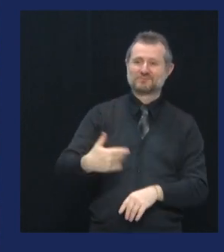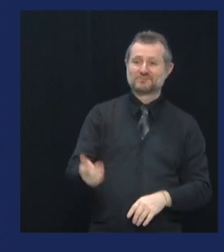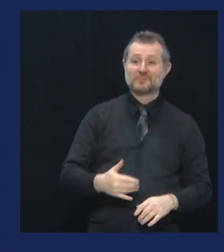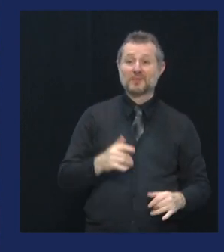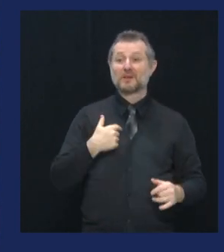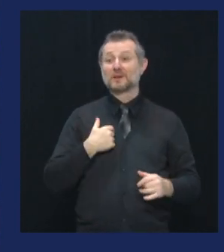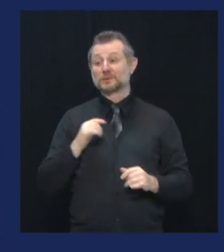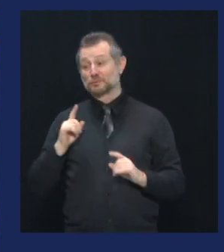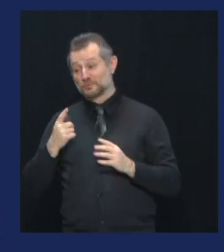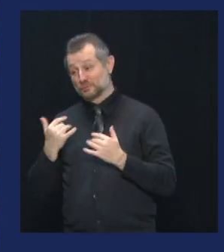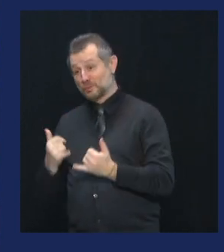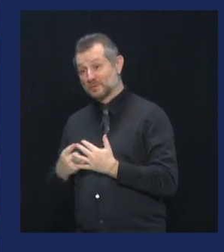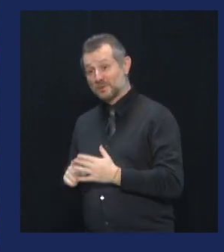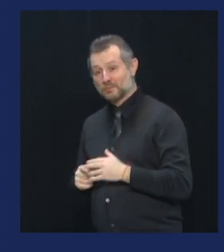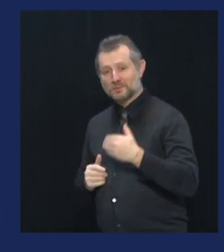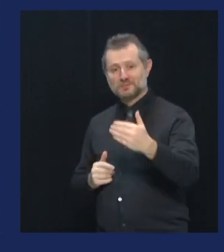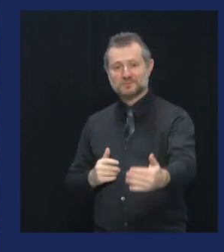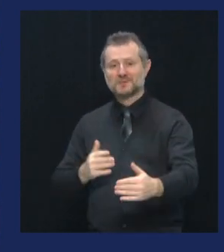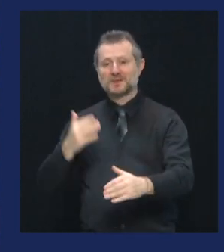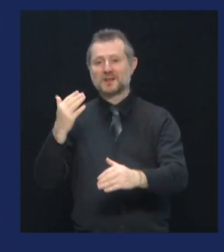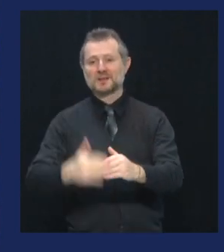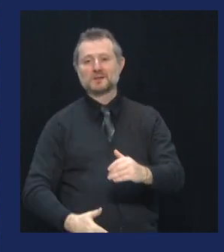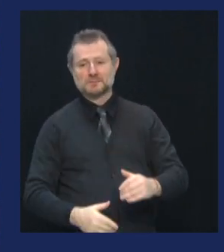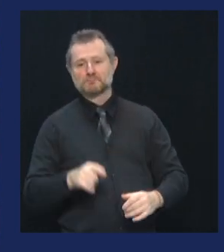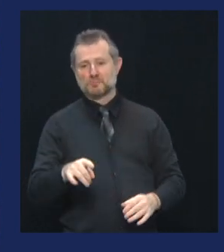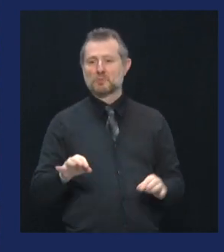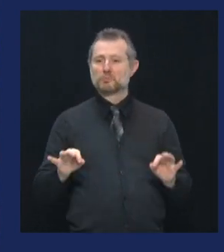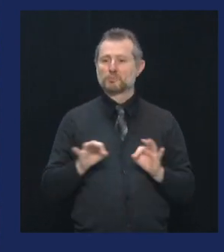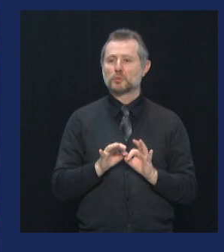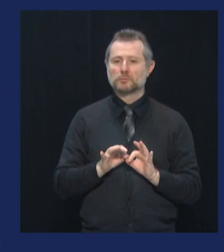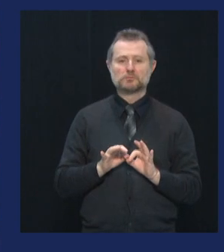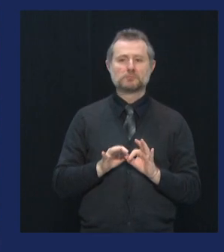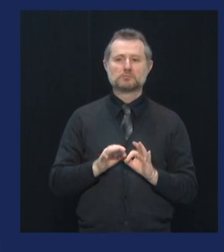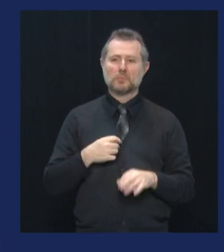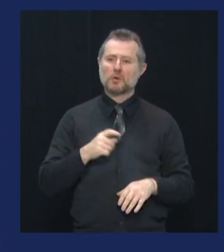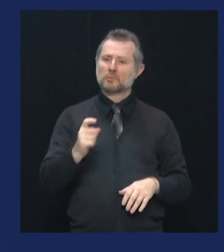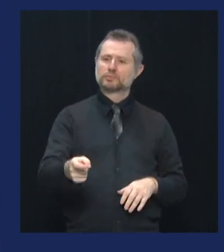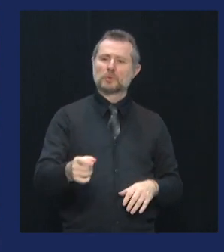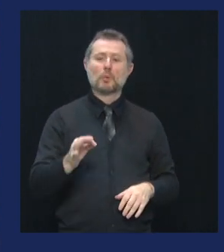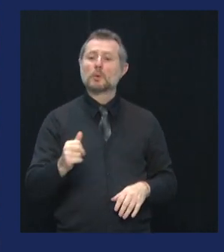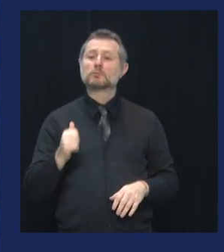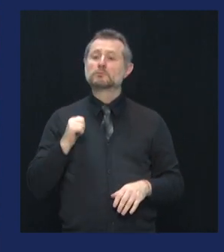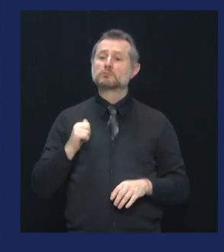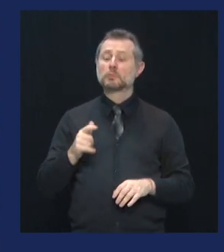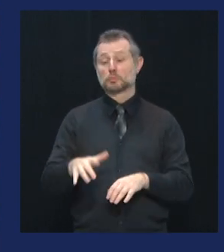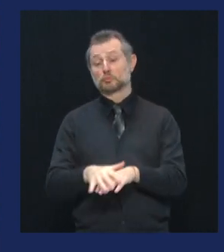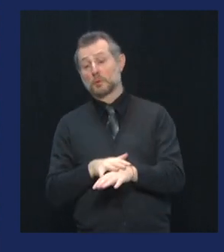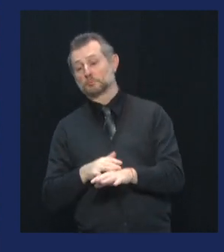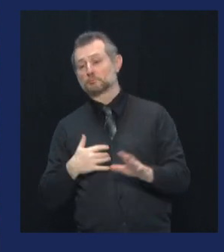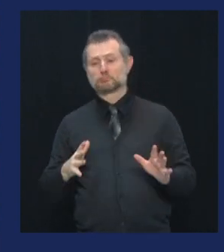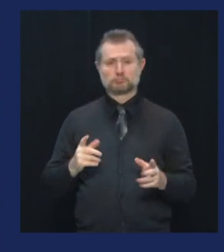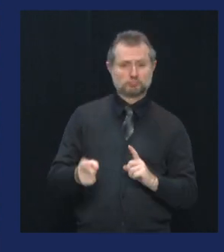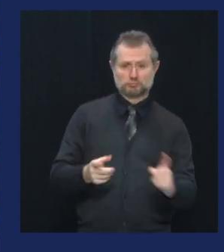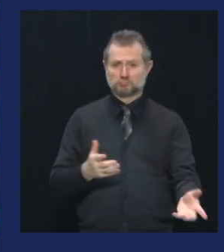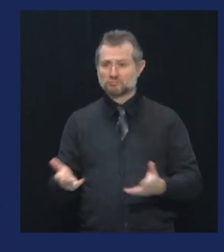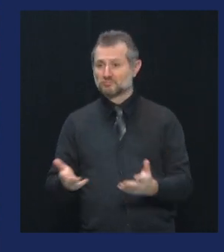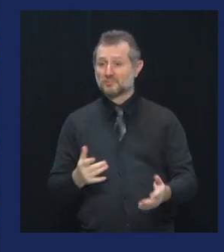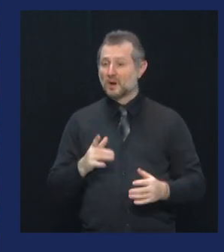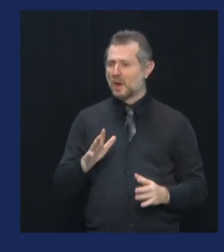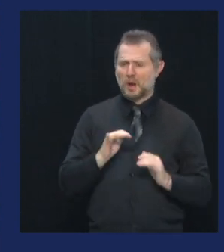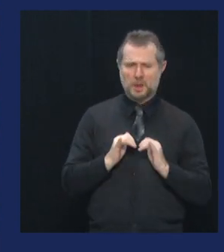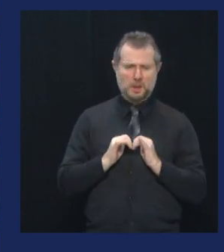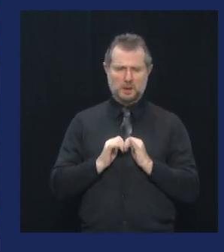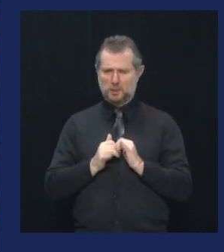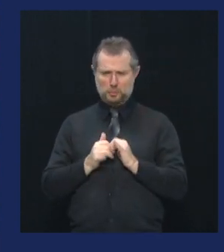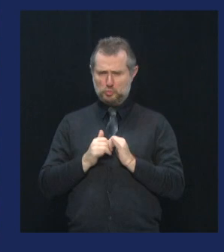factor in our competitions. To break the current grid congestion, which is a major problem, we will